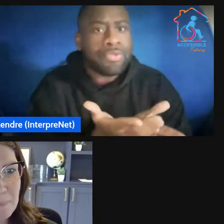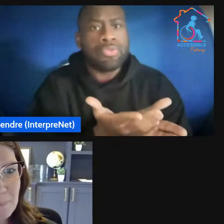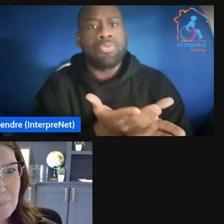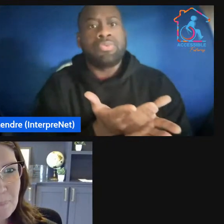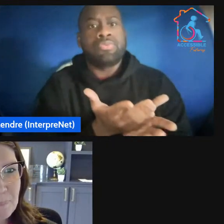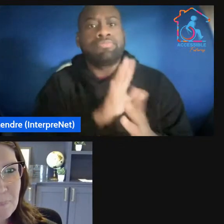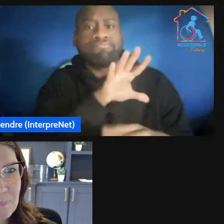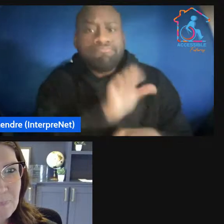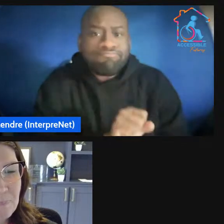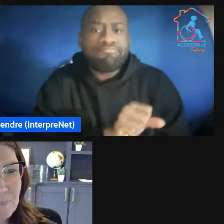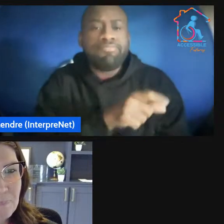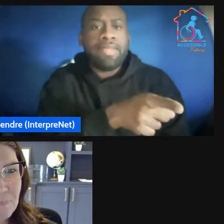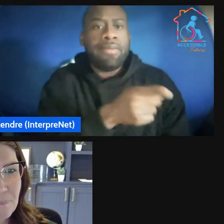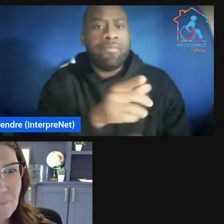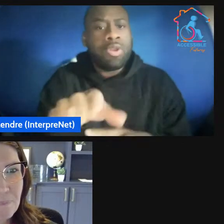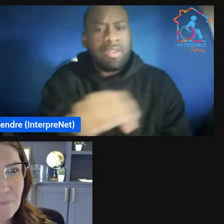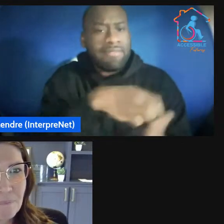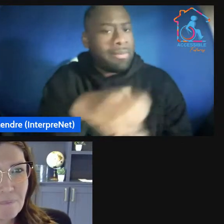them.